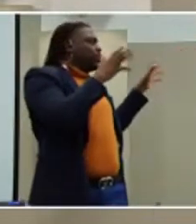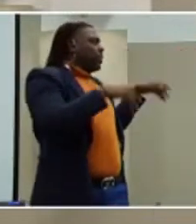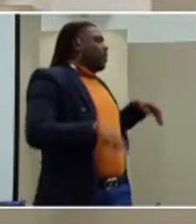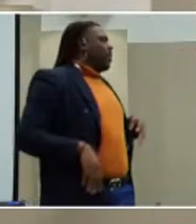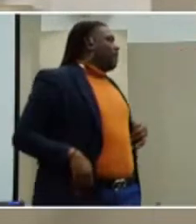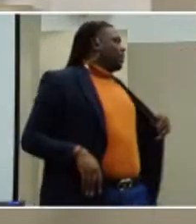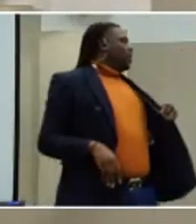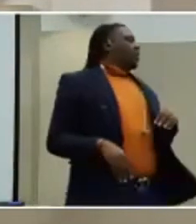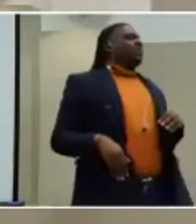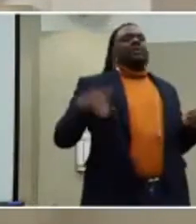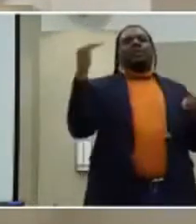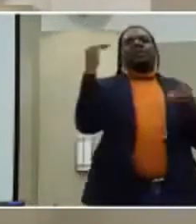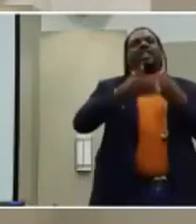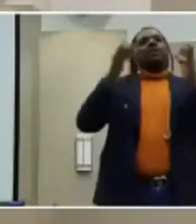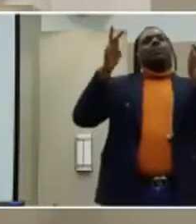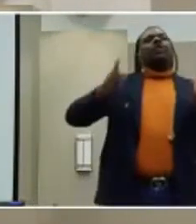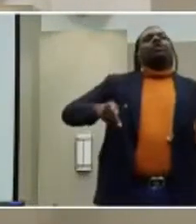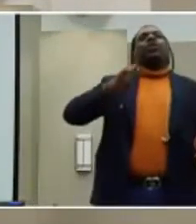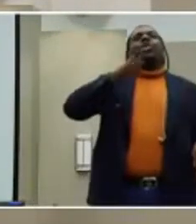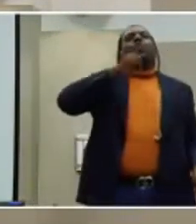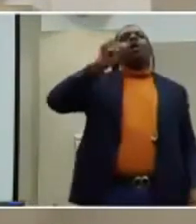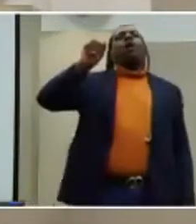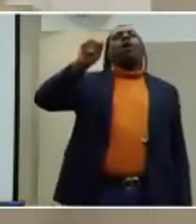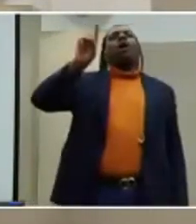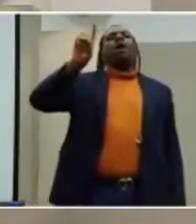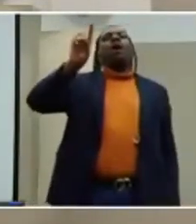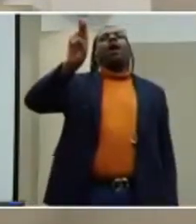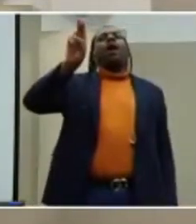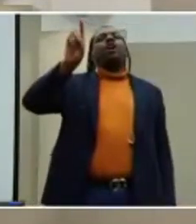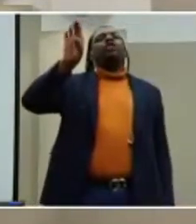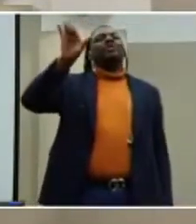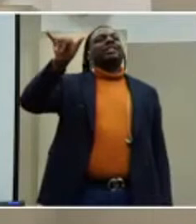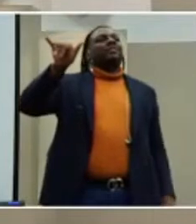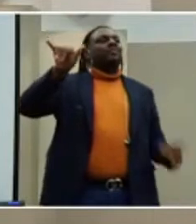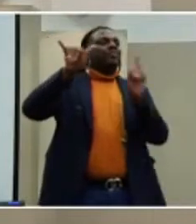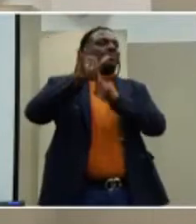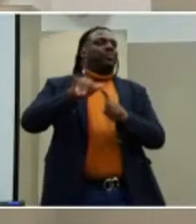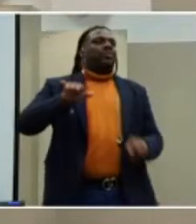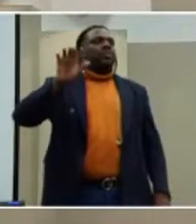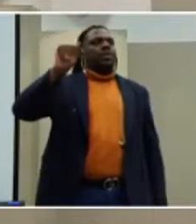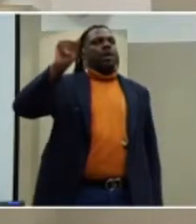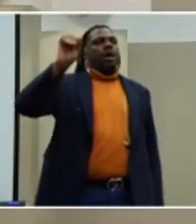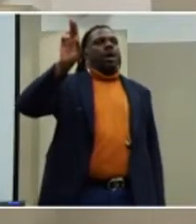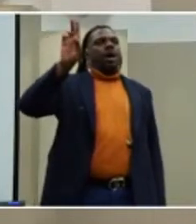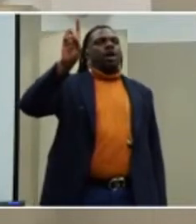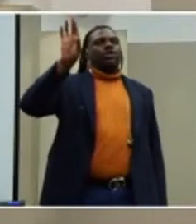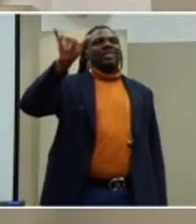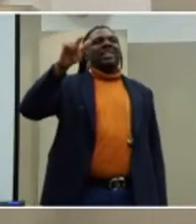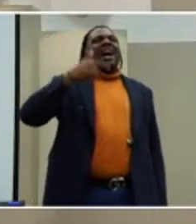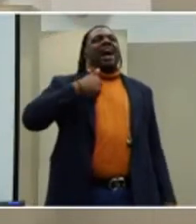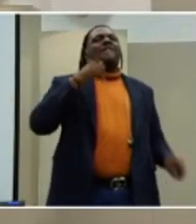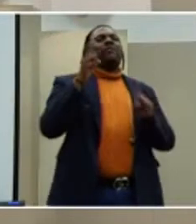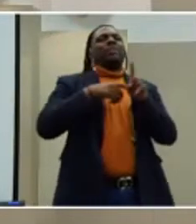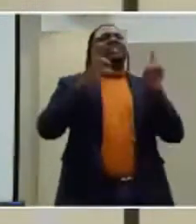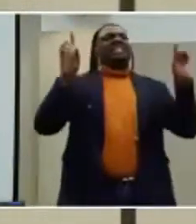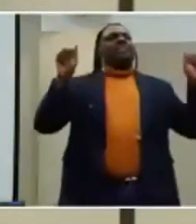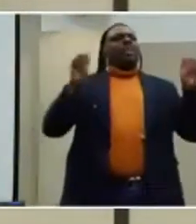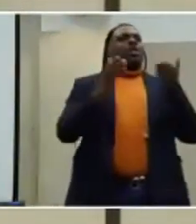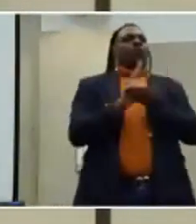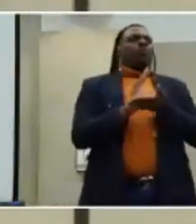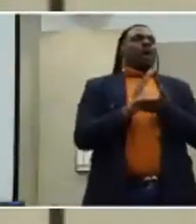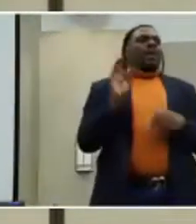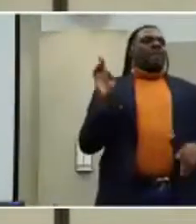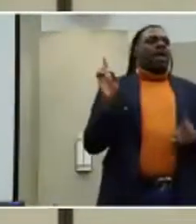As next person is Audrey. Is there Audrey? Hi. Yes, this is Audrey Sellers. Oh, I'm sorry. I didn't see you. I'm from Disability Rights